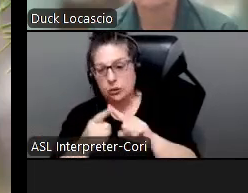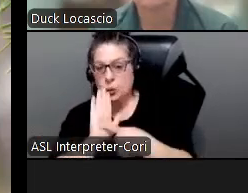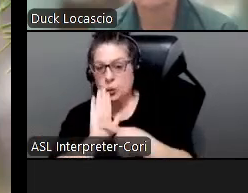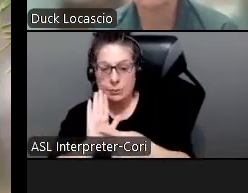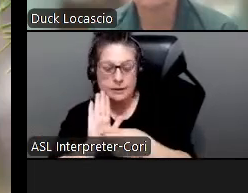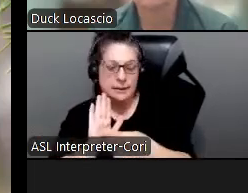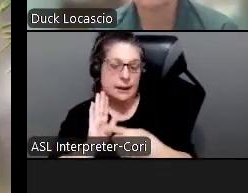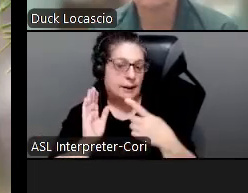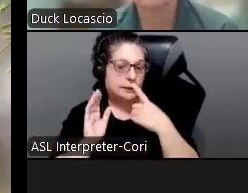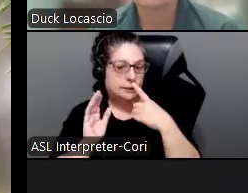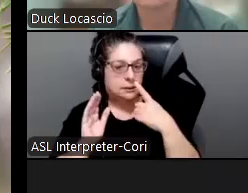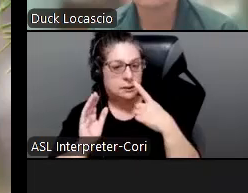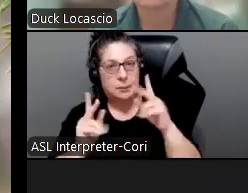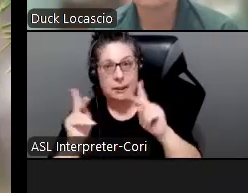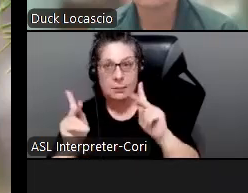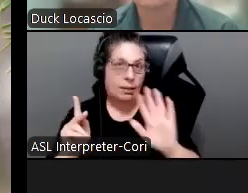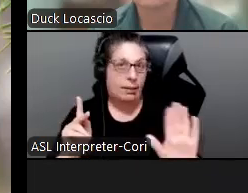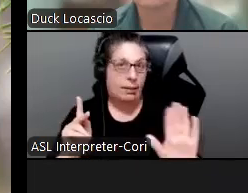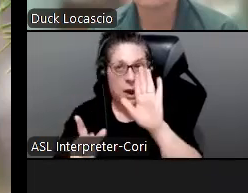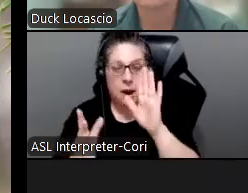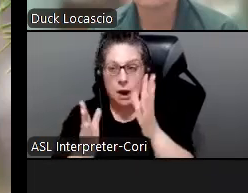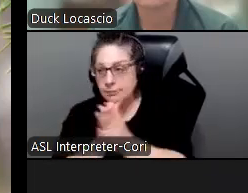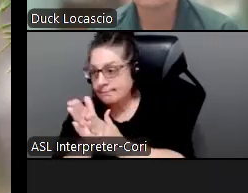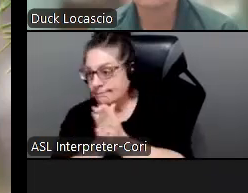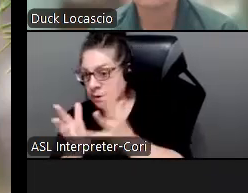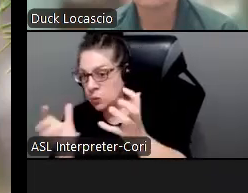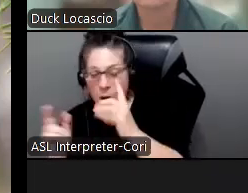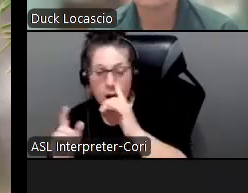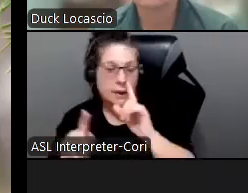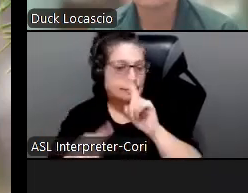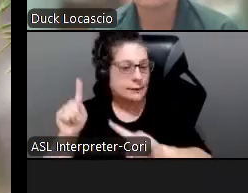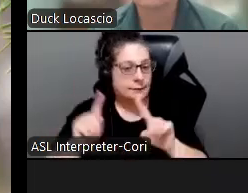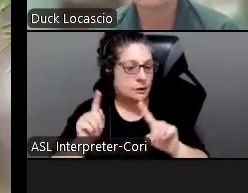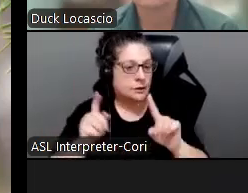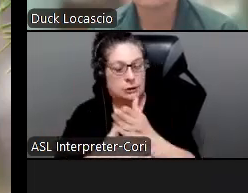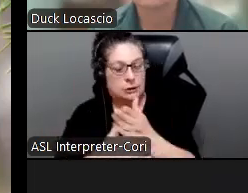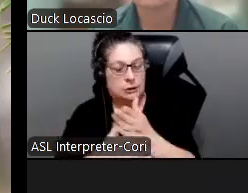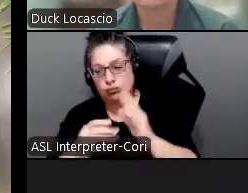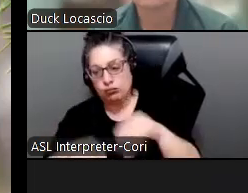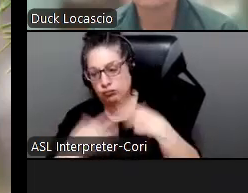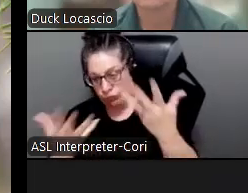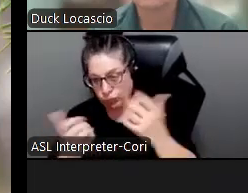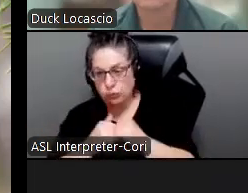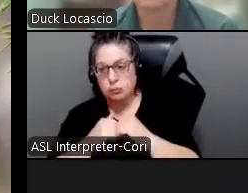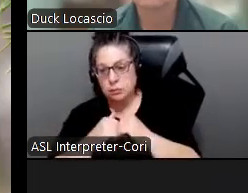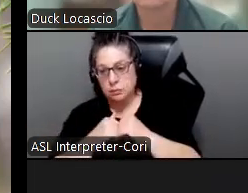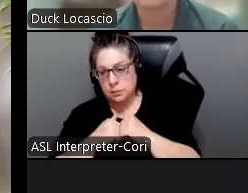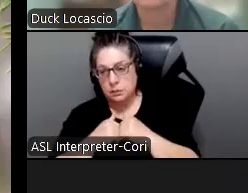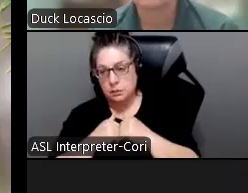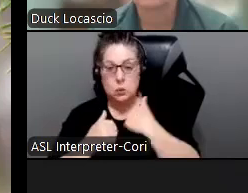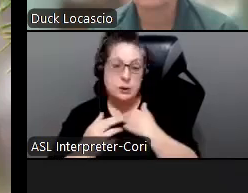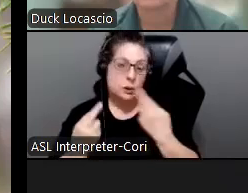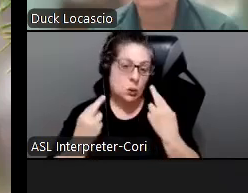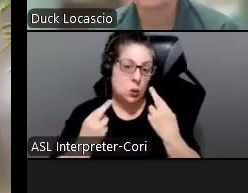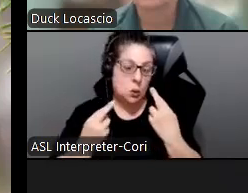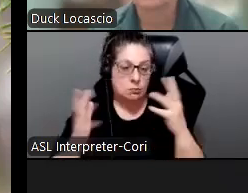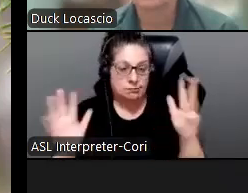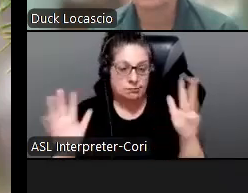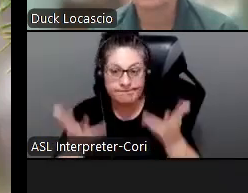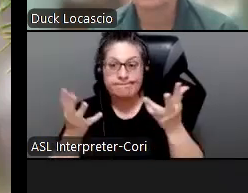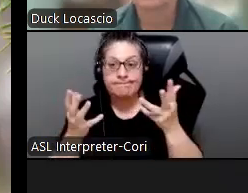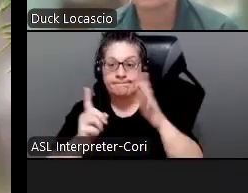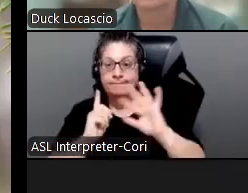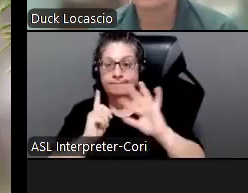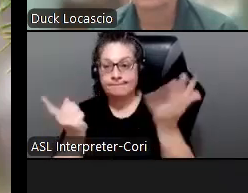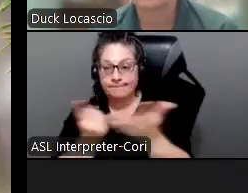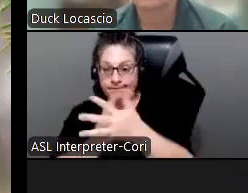the aspirations of the American people and the diversity that they share. And so we hope to foster an environment where